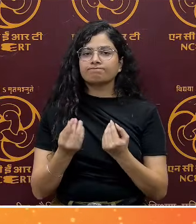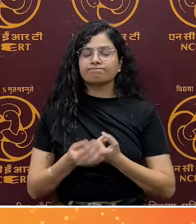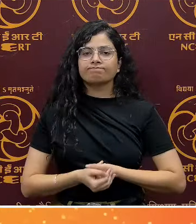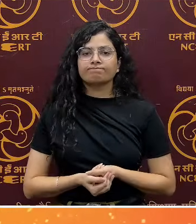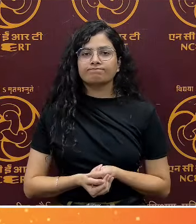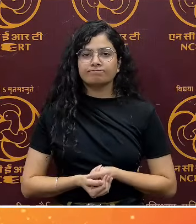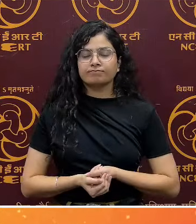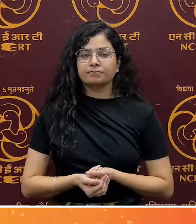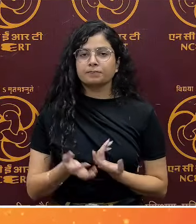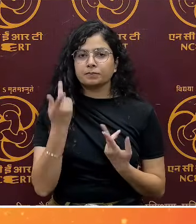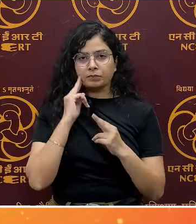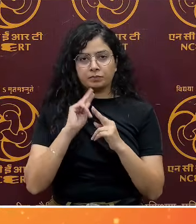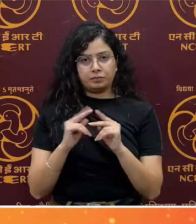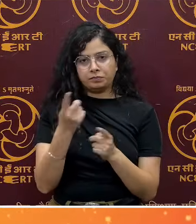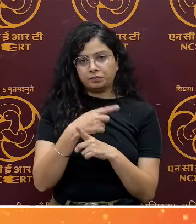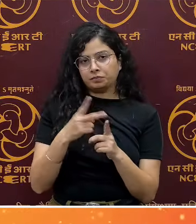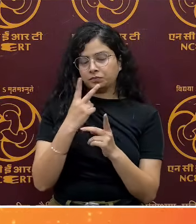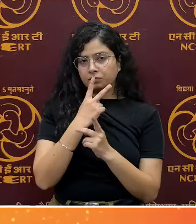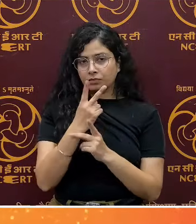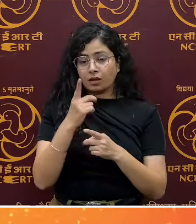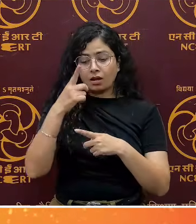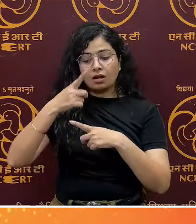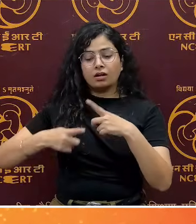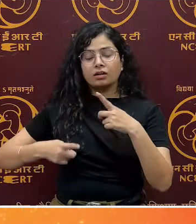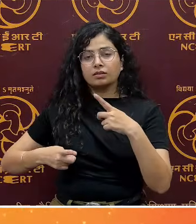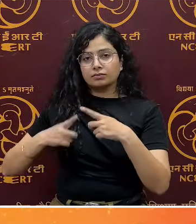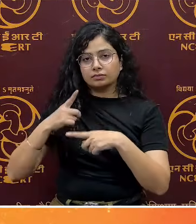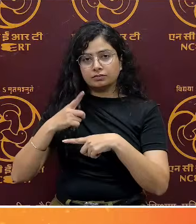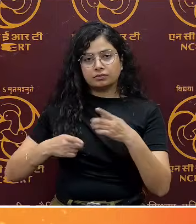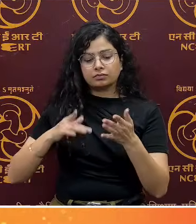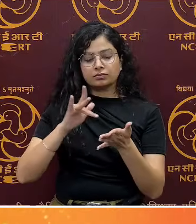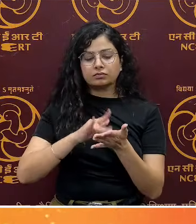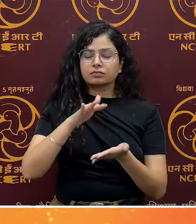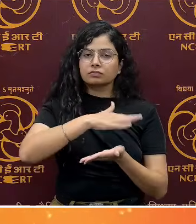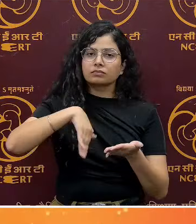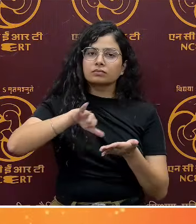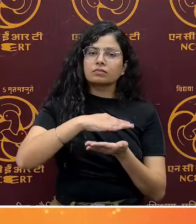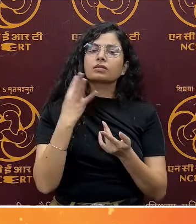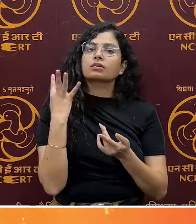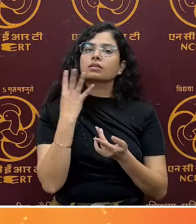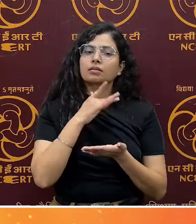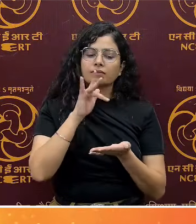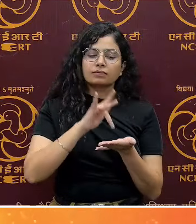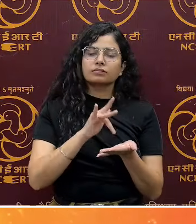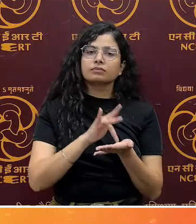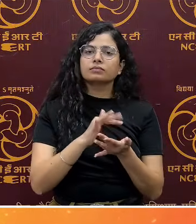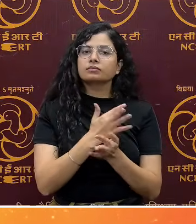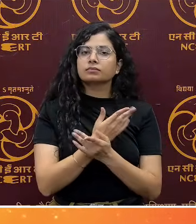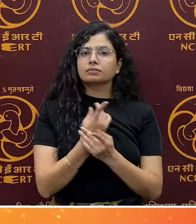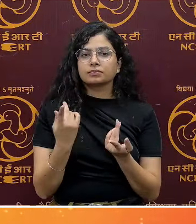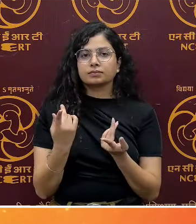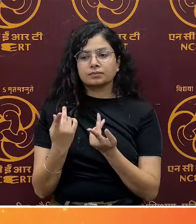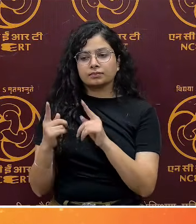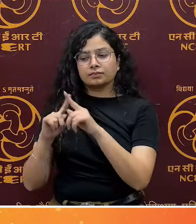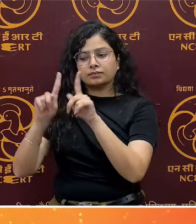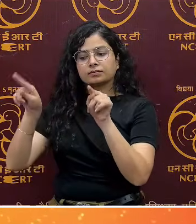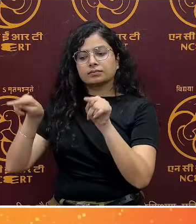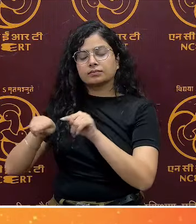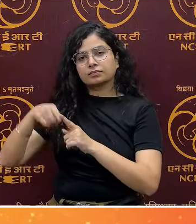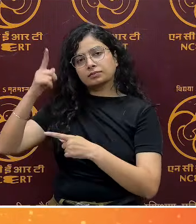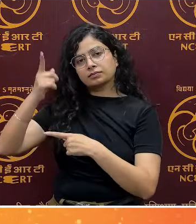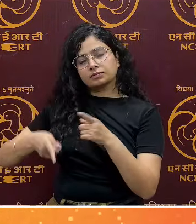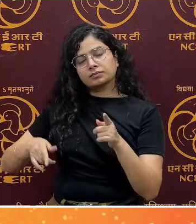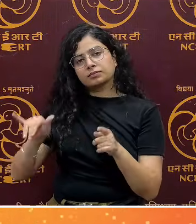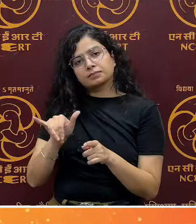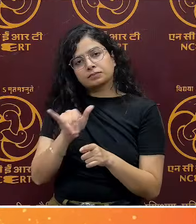And if you can see, the half area of this colored portion is half of the rectangle,